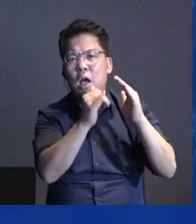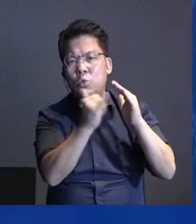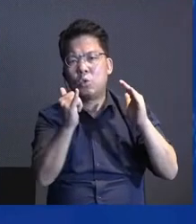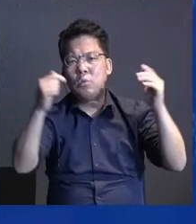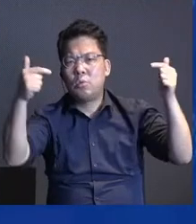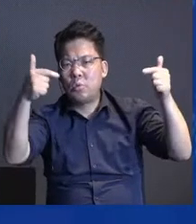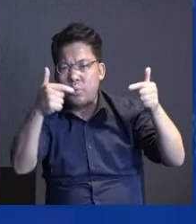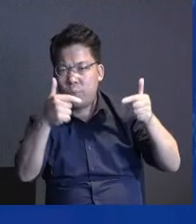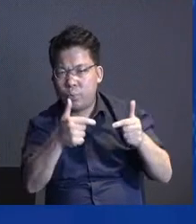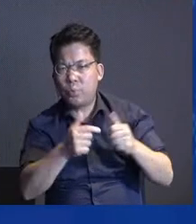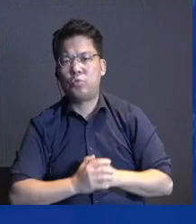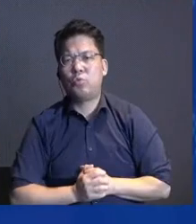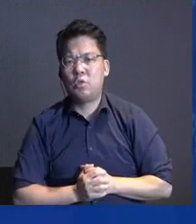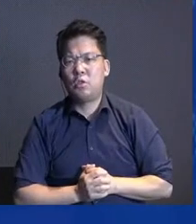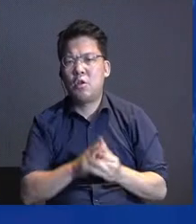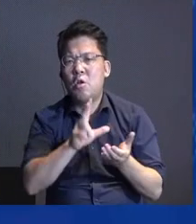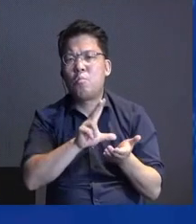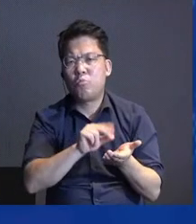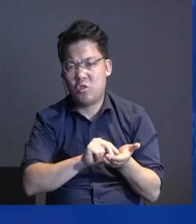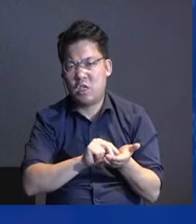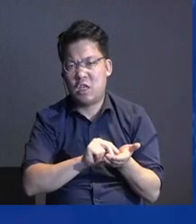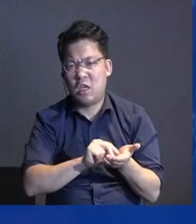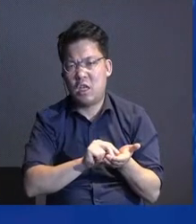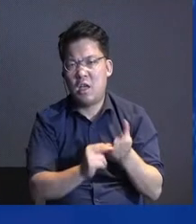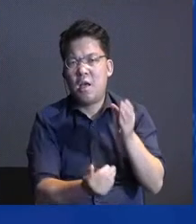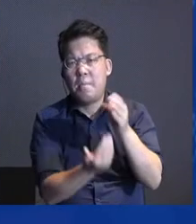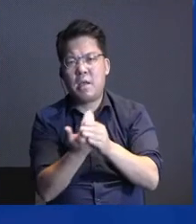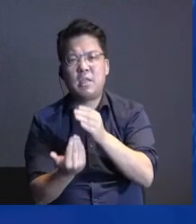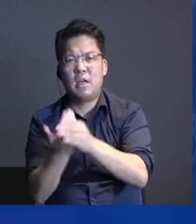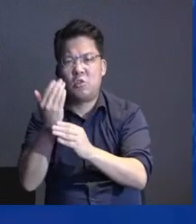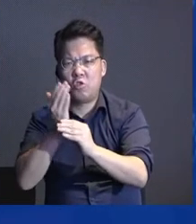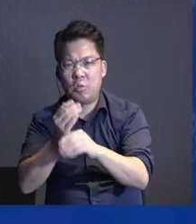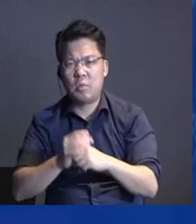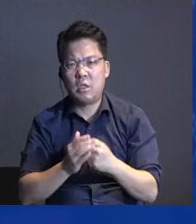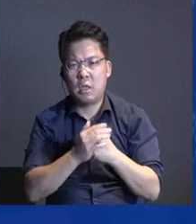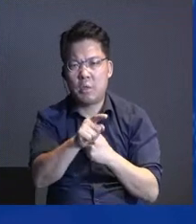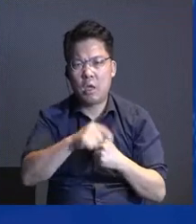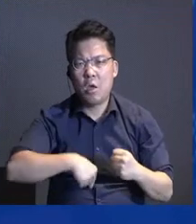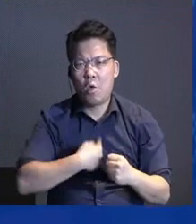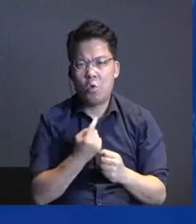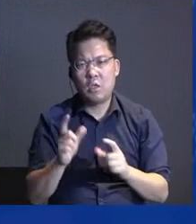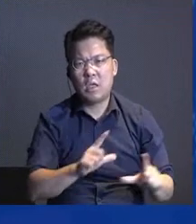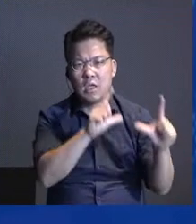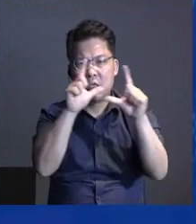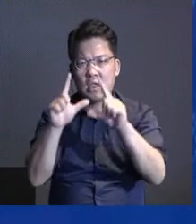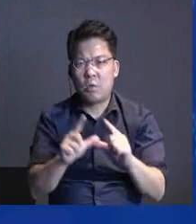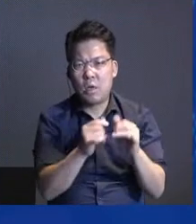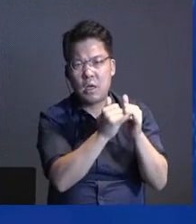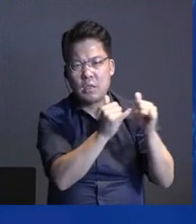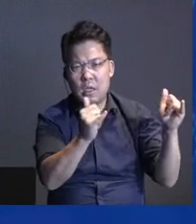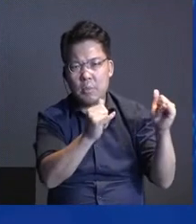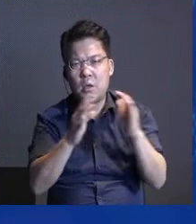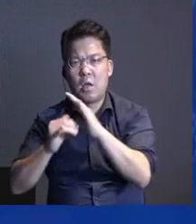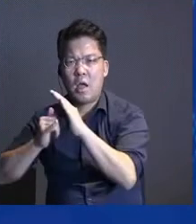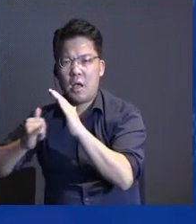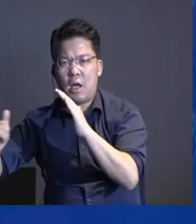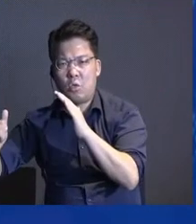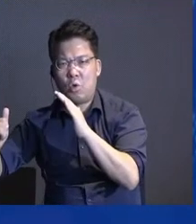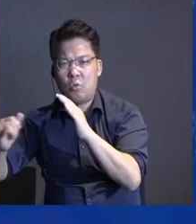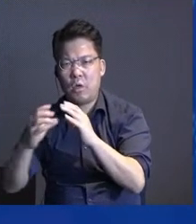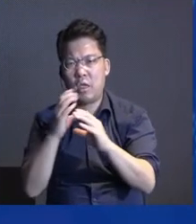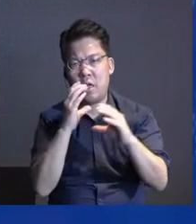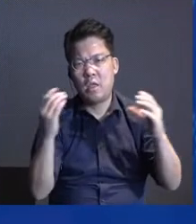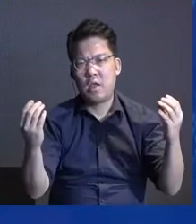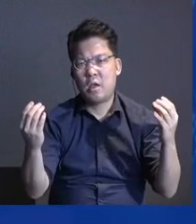are becoming more vulnerable without sufficient family contacts and social contacts. They